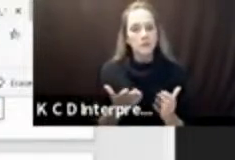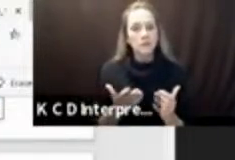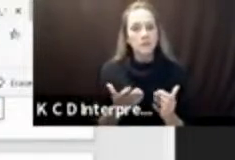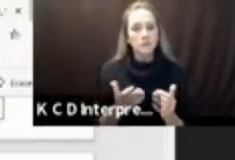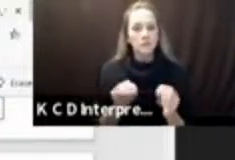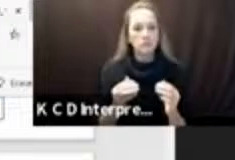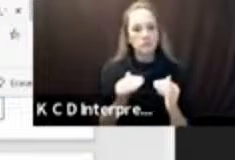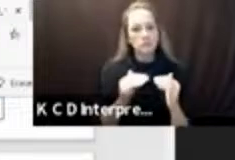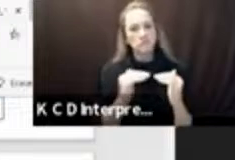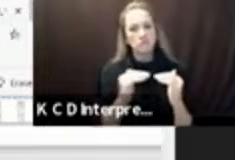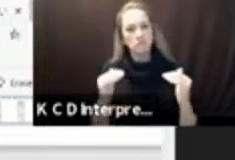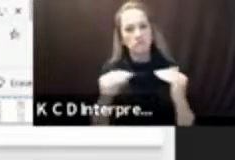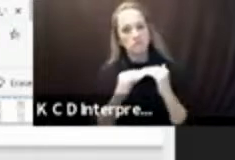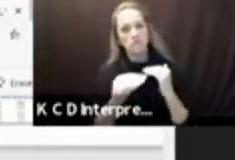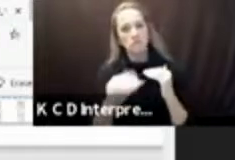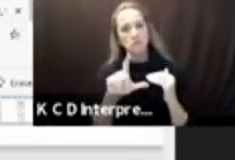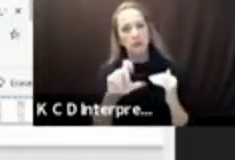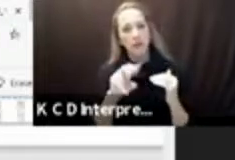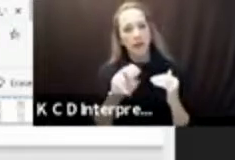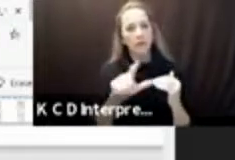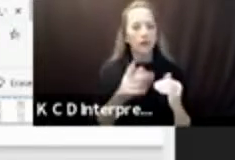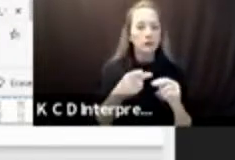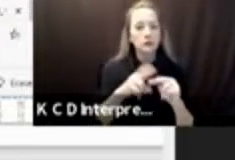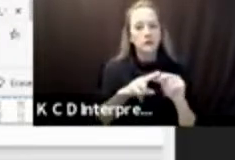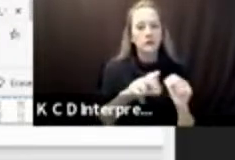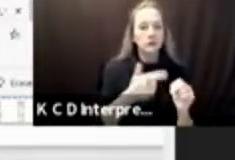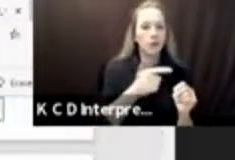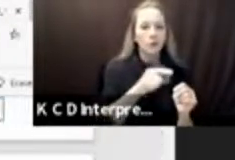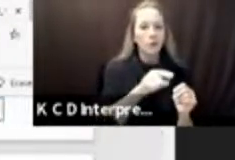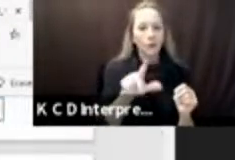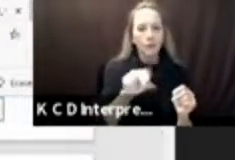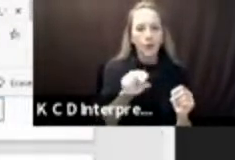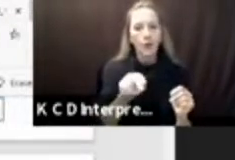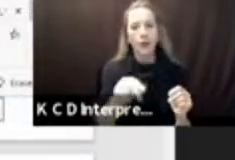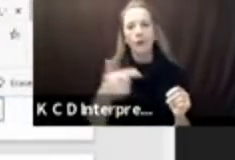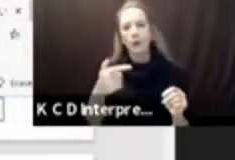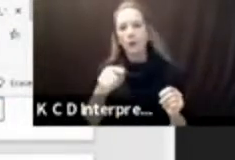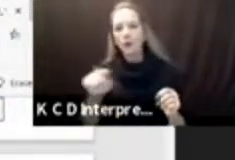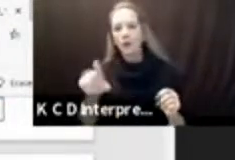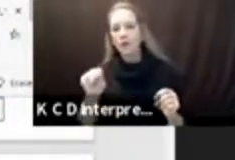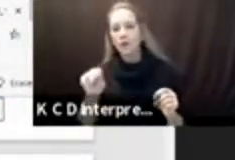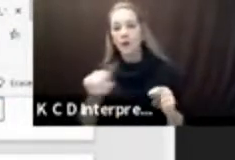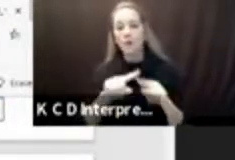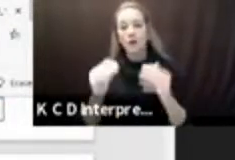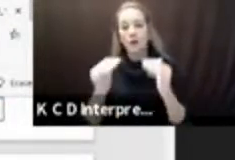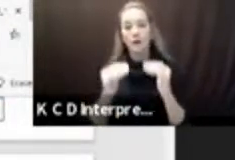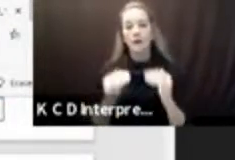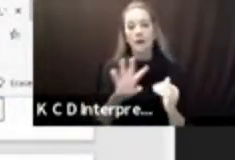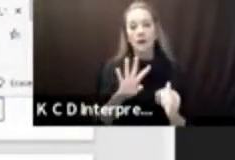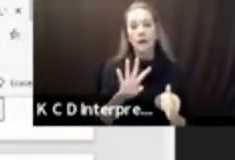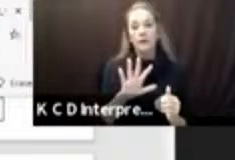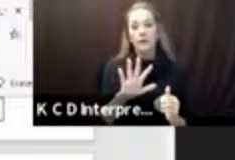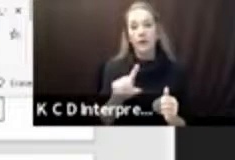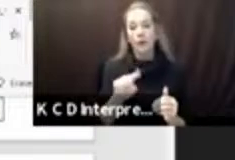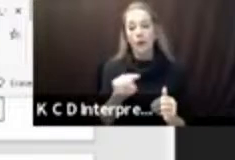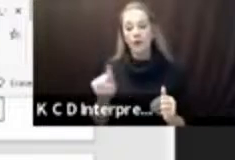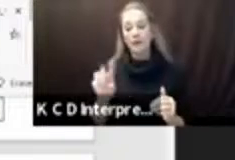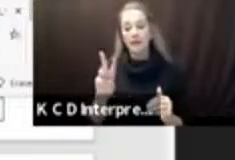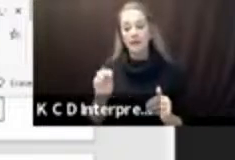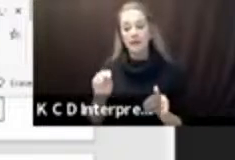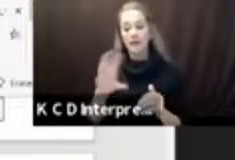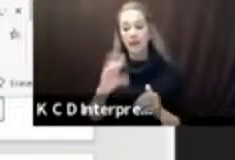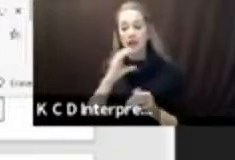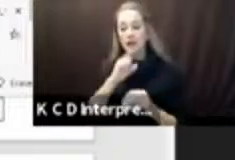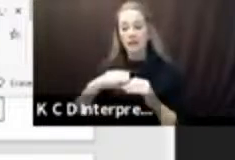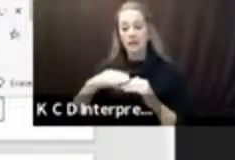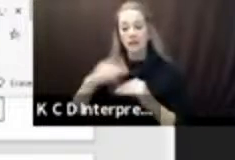even an increase in 21 to 30, 31 to 40, but in that 51 to 60 and then above, there seems to be a little more of